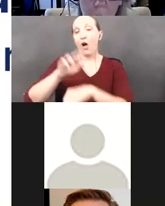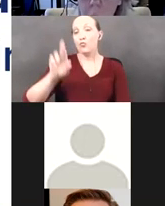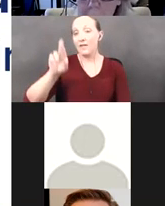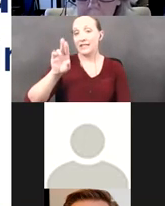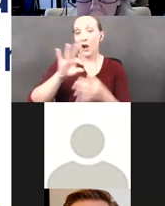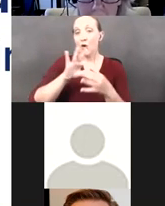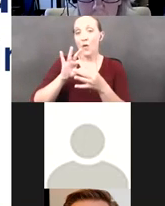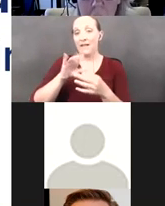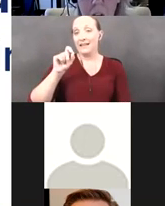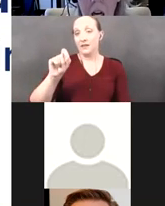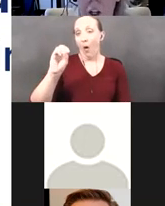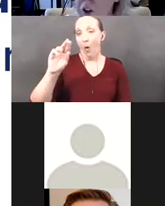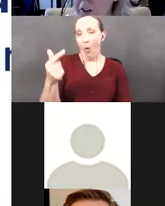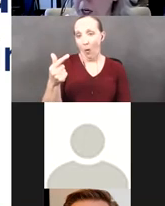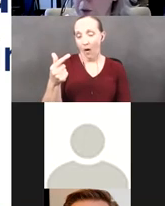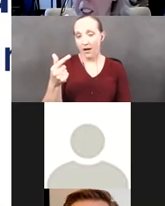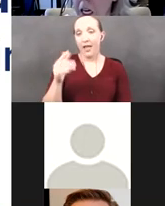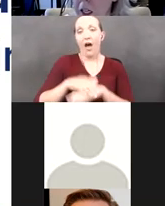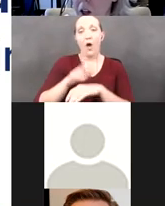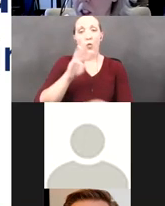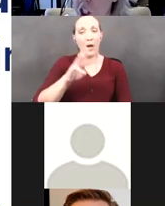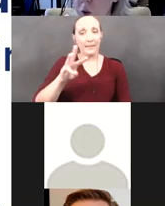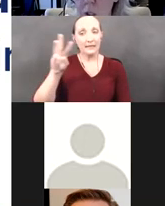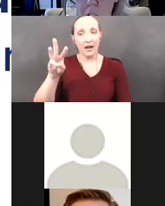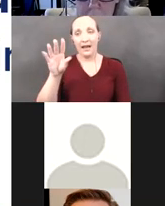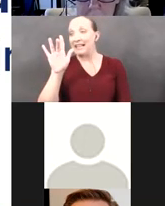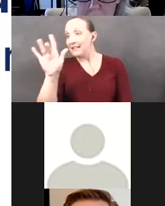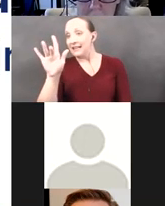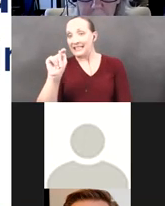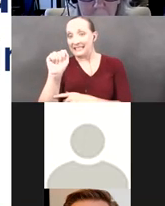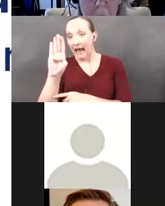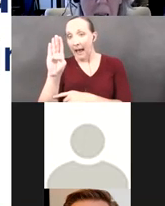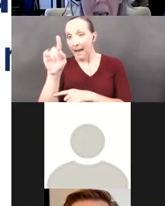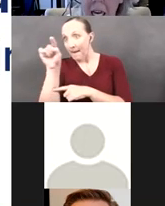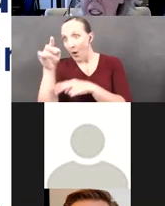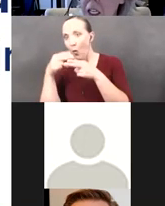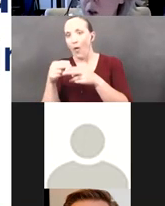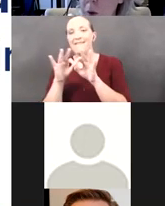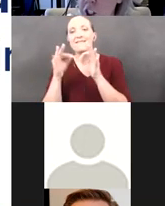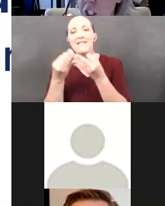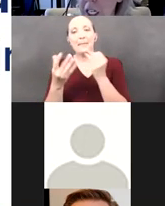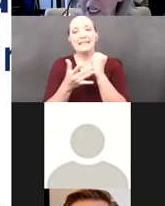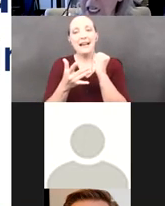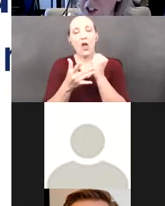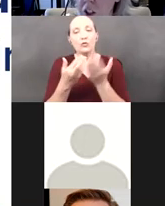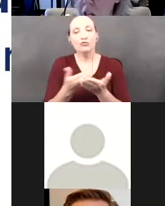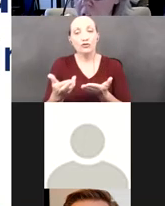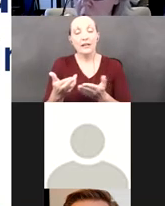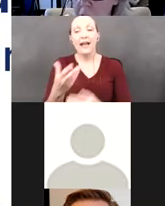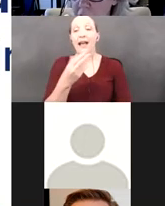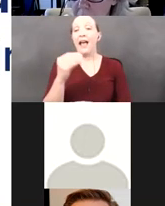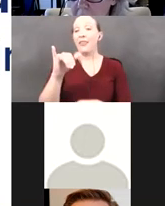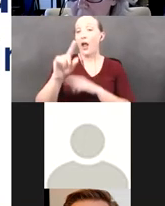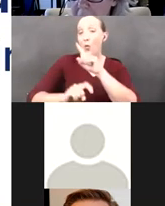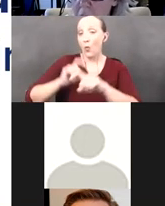riversideunified.org estar disponible en la webpage página web under de Family Technology riversideunified.org Resources. bajo los And the recursos de question and answer tecnología para